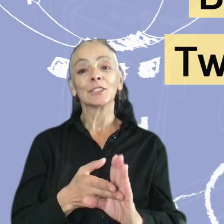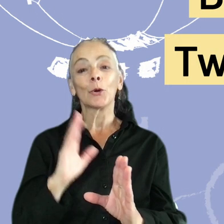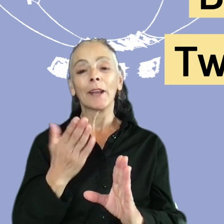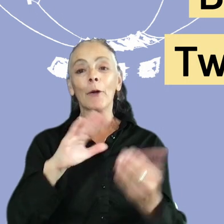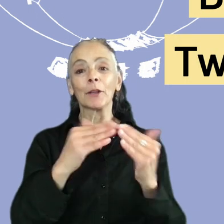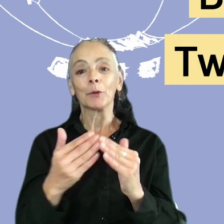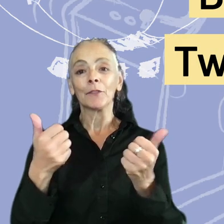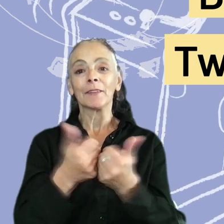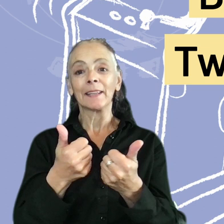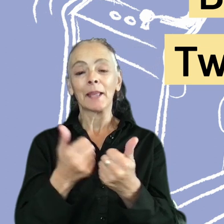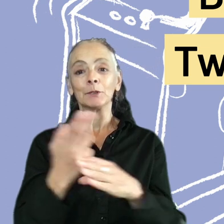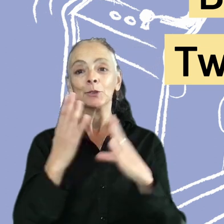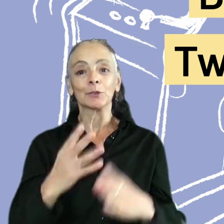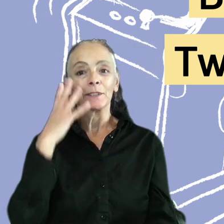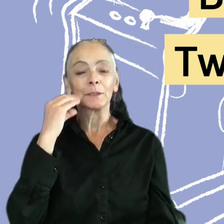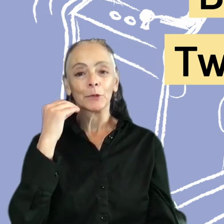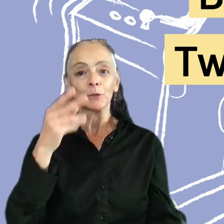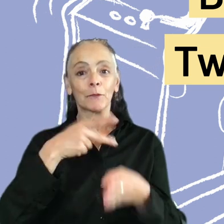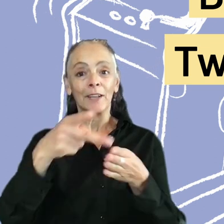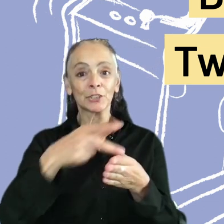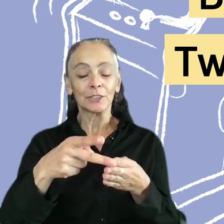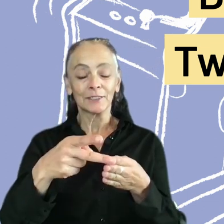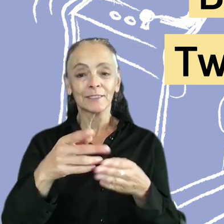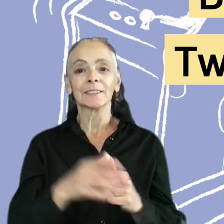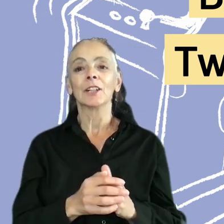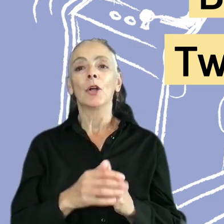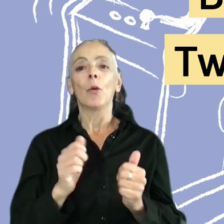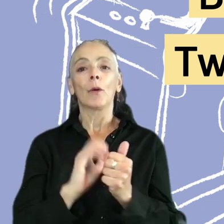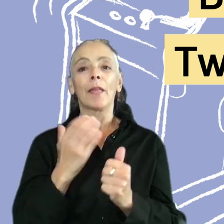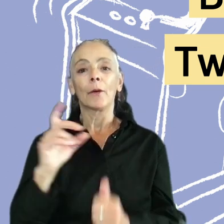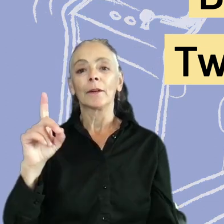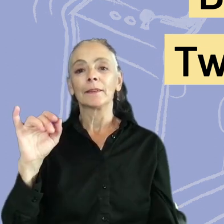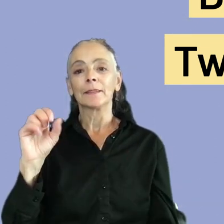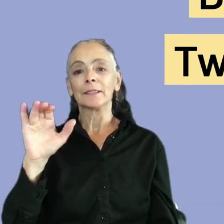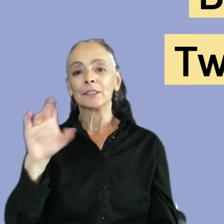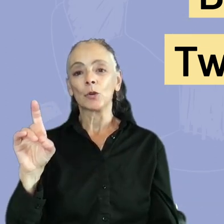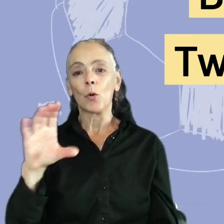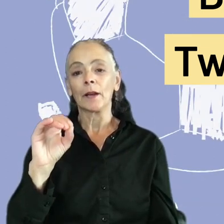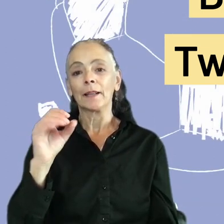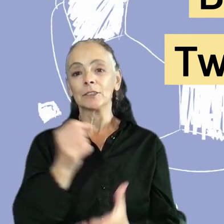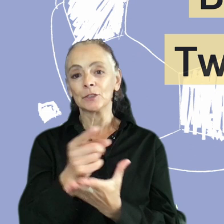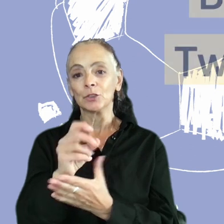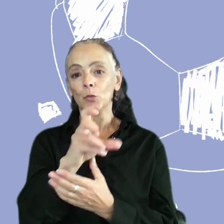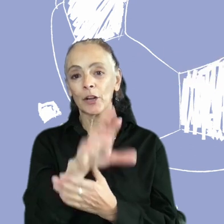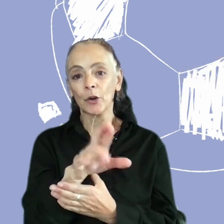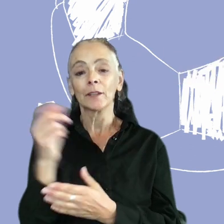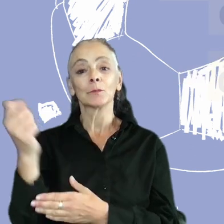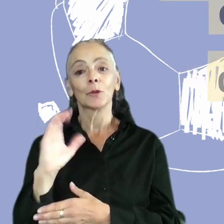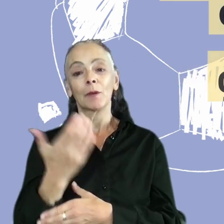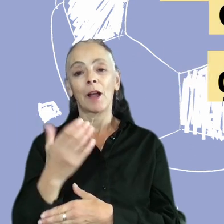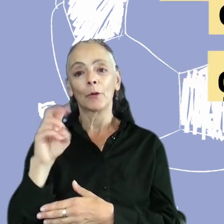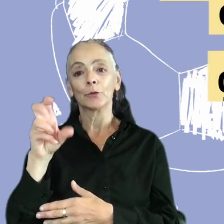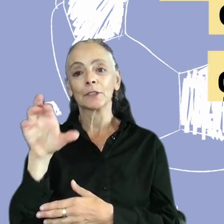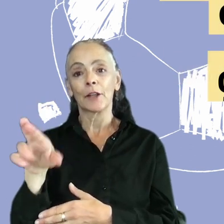our community of games user experience professionals with our discord and twitter and subscribe to